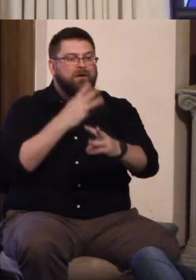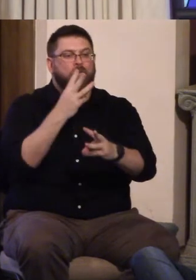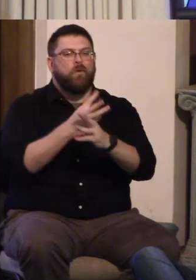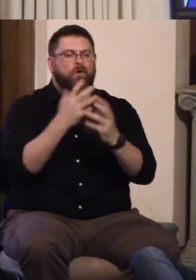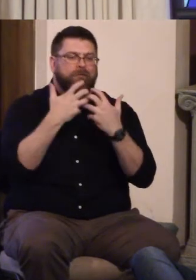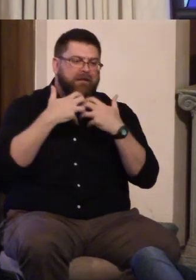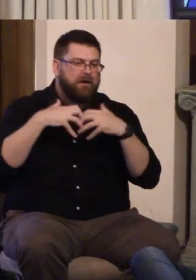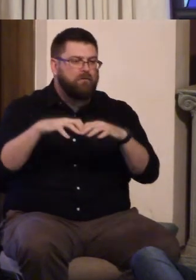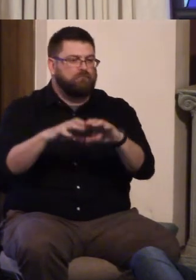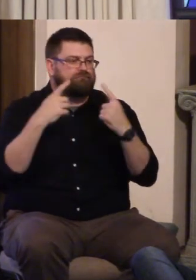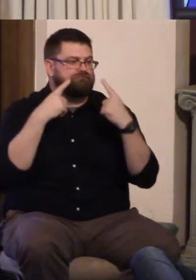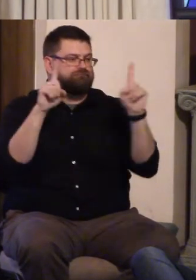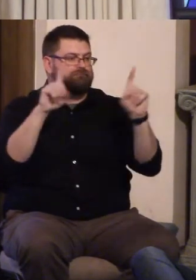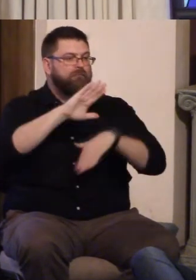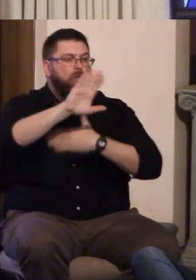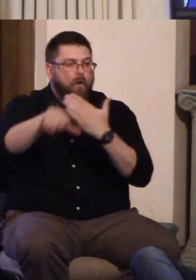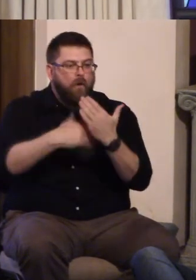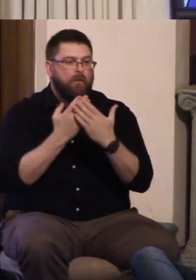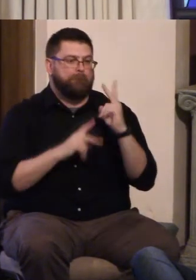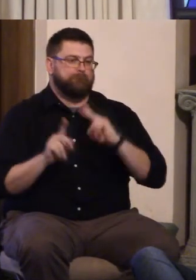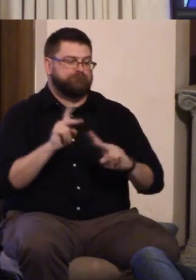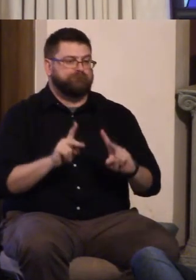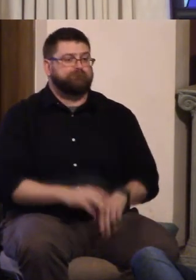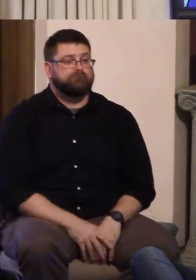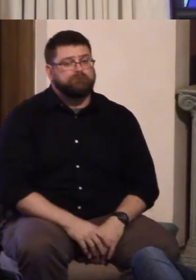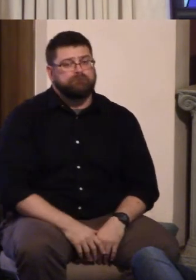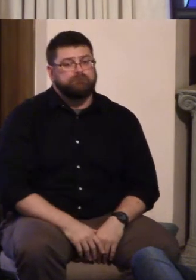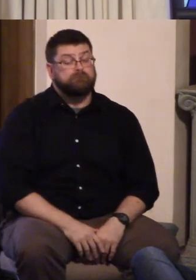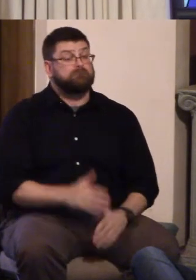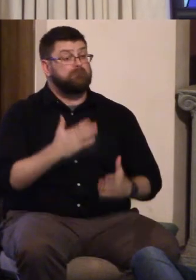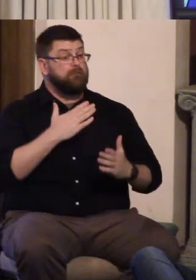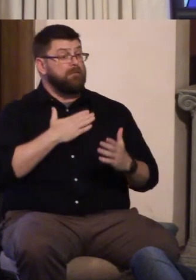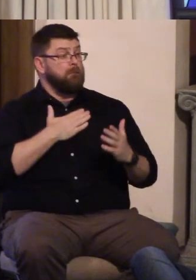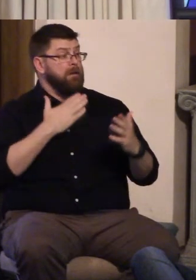anymore. We're creating a world that works for all.